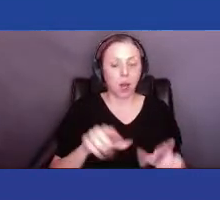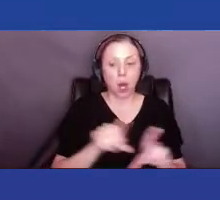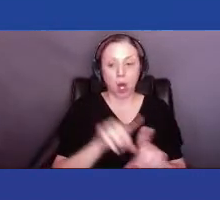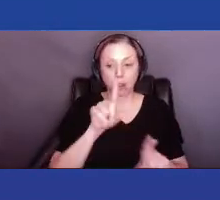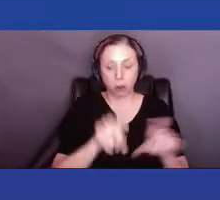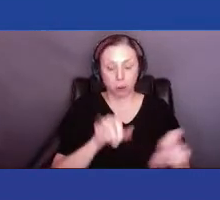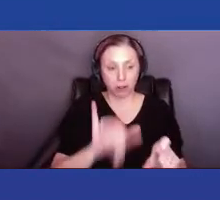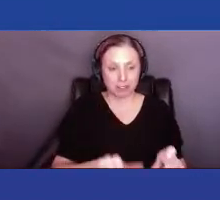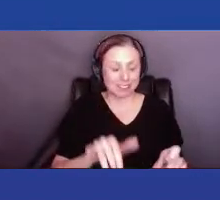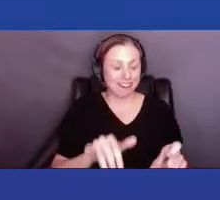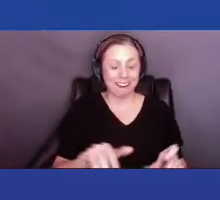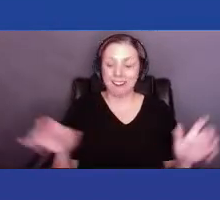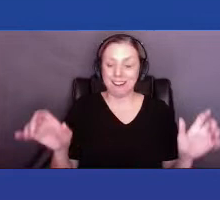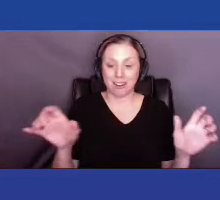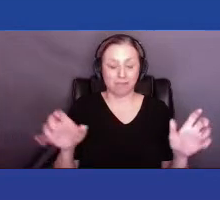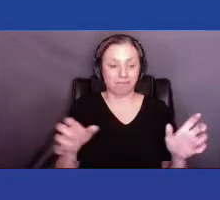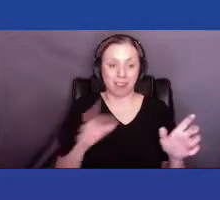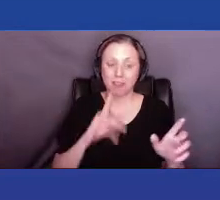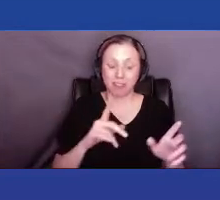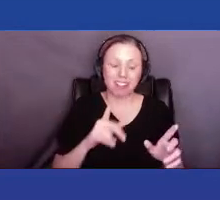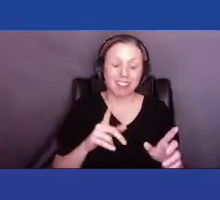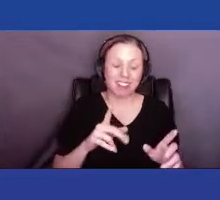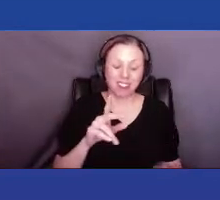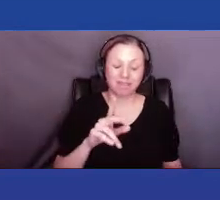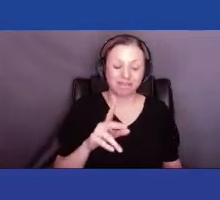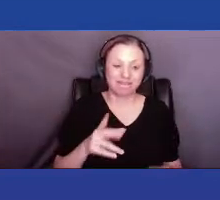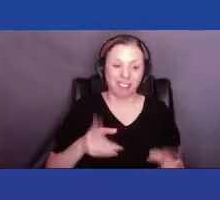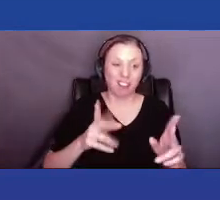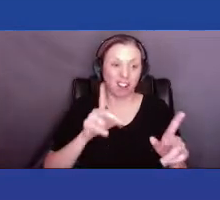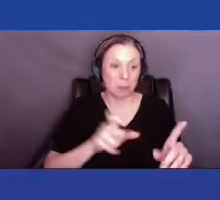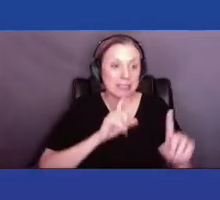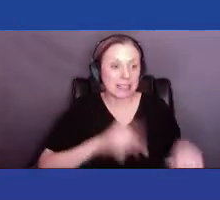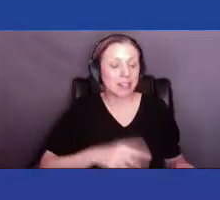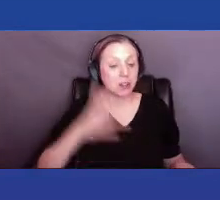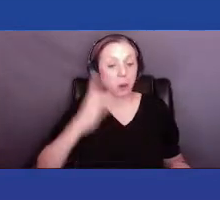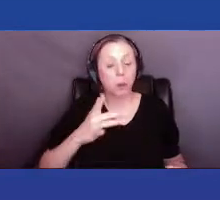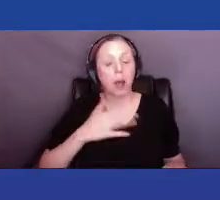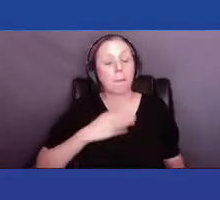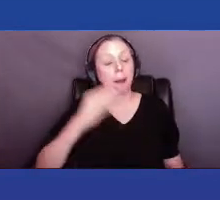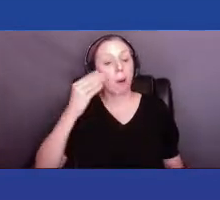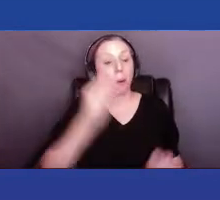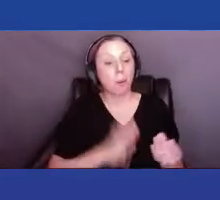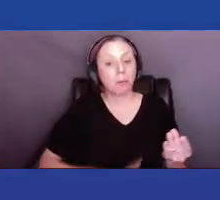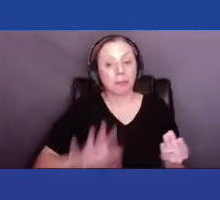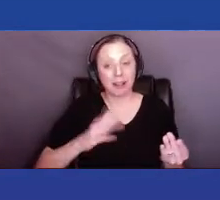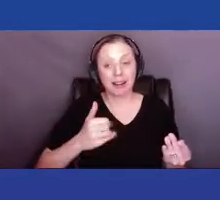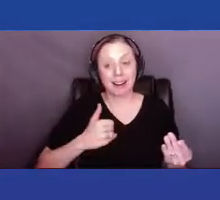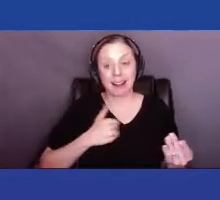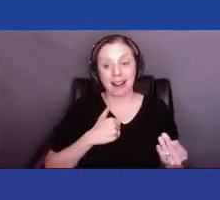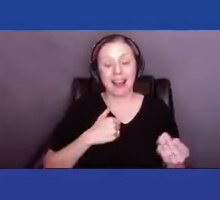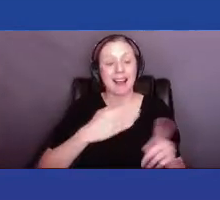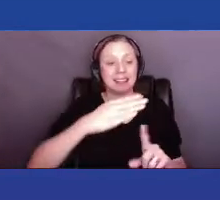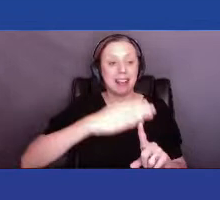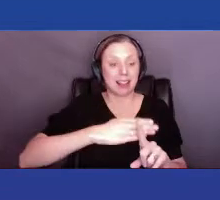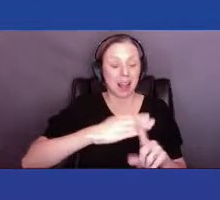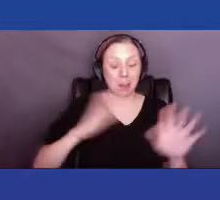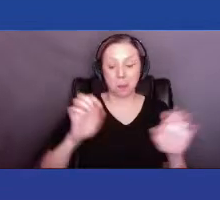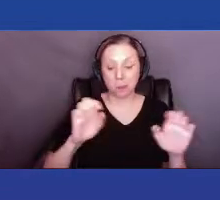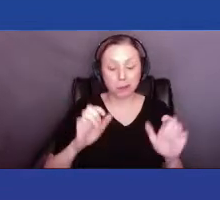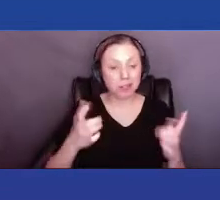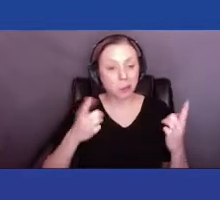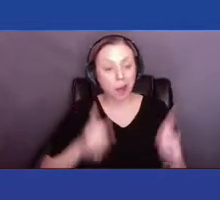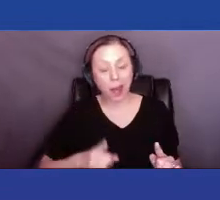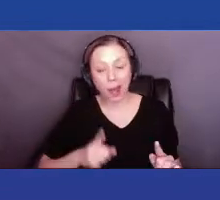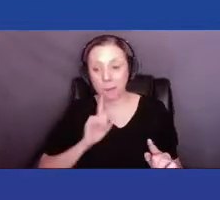my homeland finds itself at the front lines of climate emergency, at the front lines of the battle with the